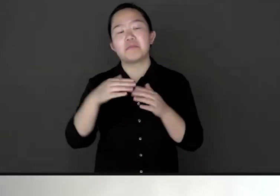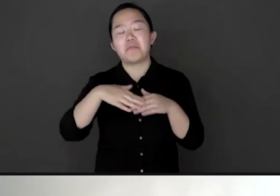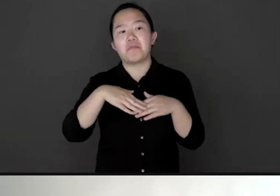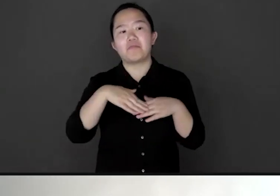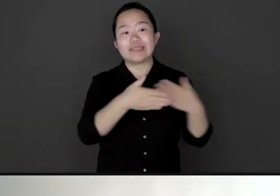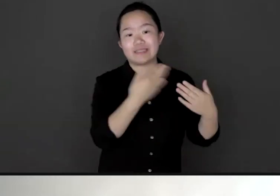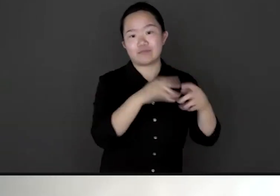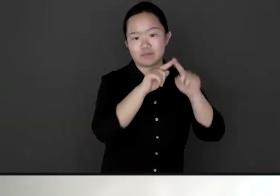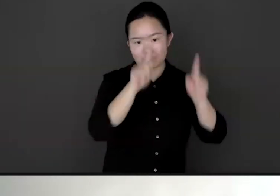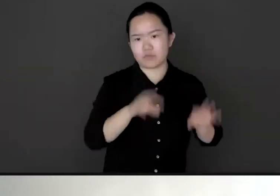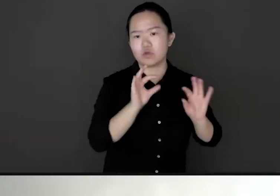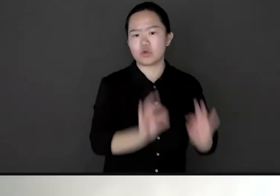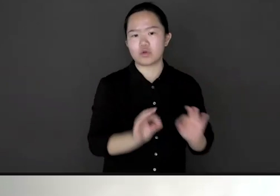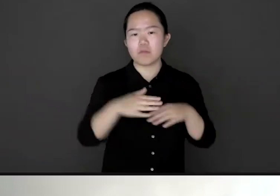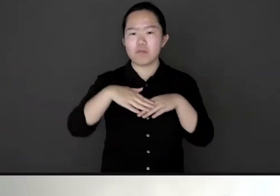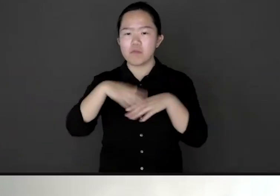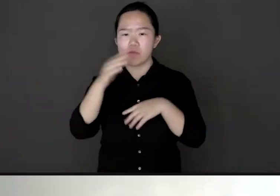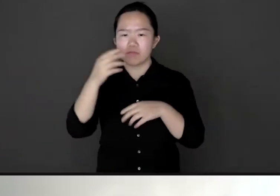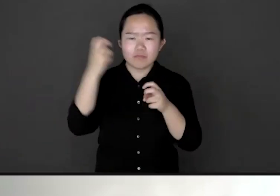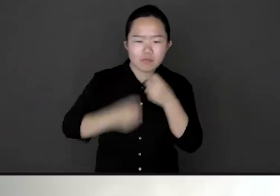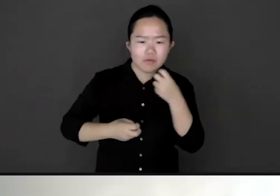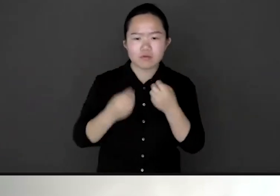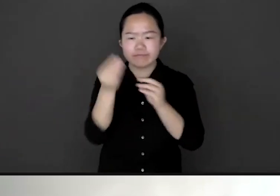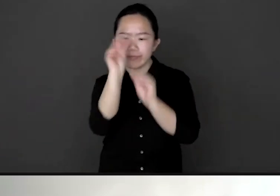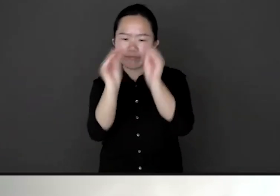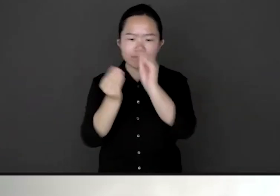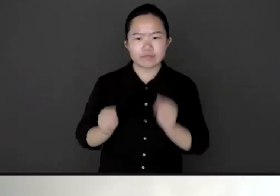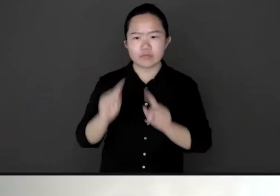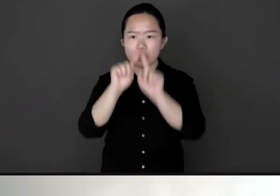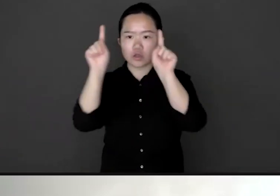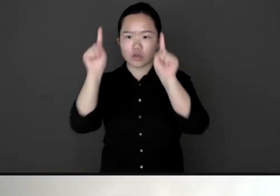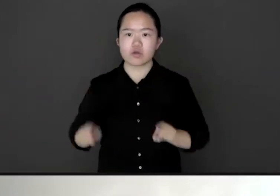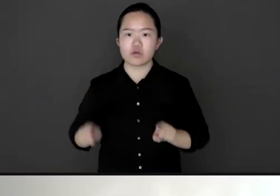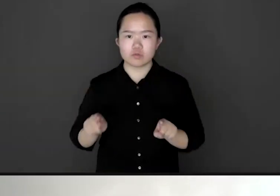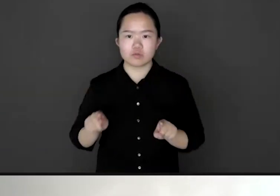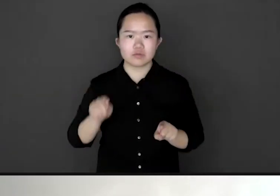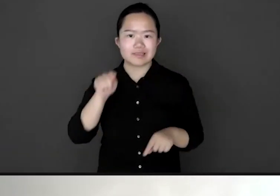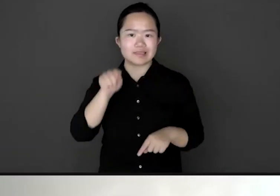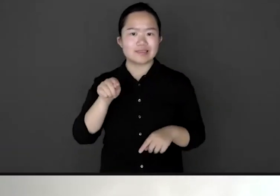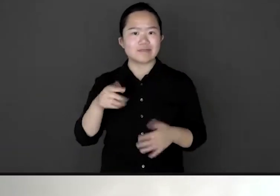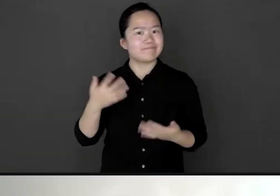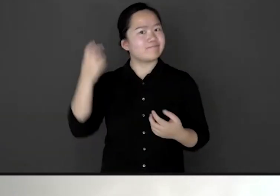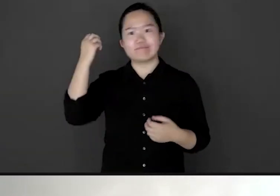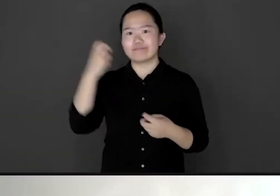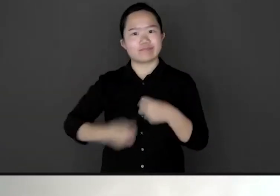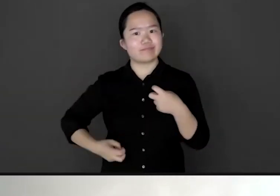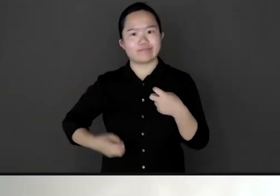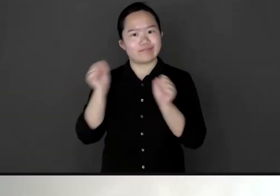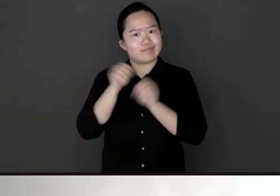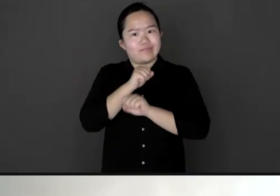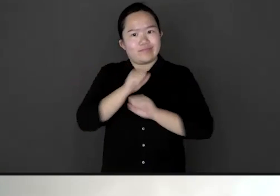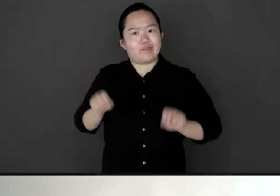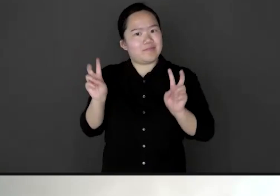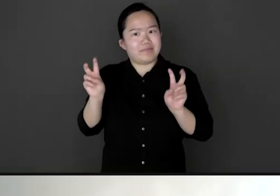got this accessibility investigate option there that's saying, at least it's saying to the user, no matter how complex this document